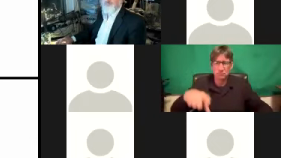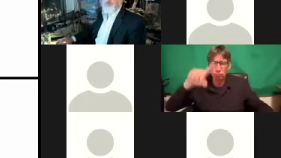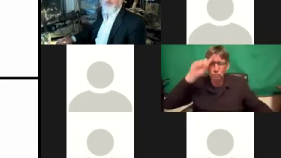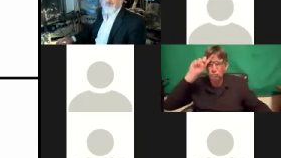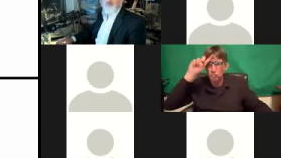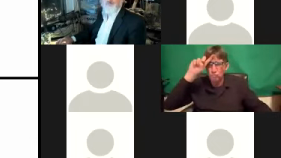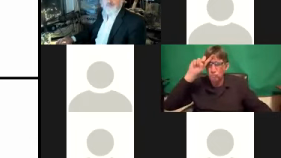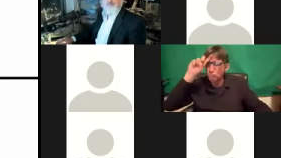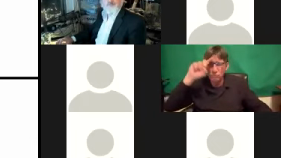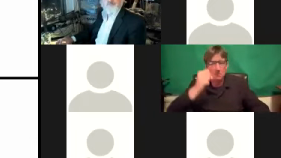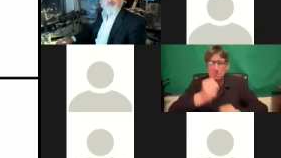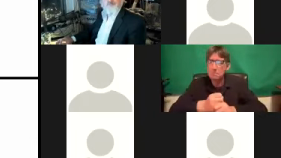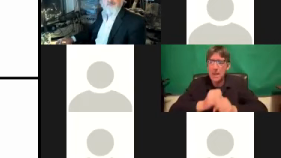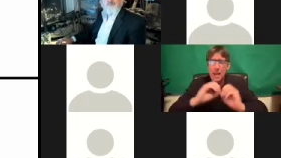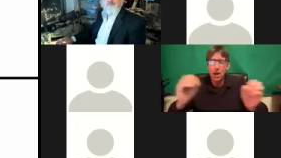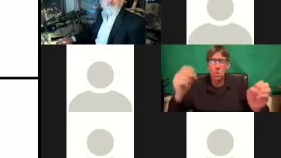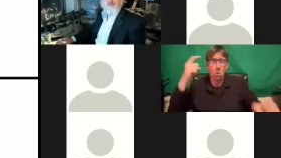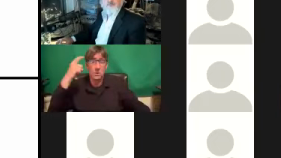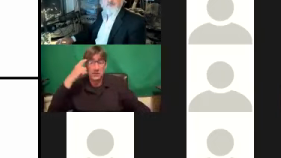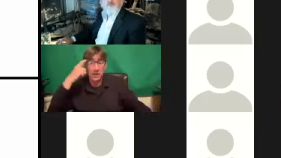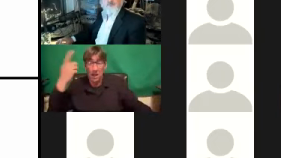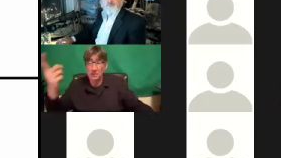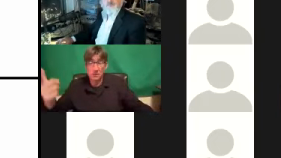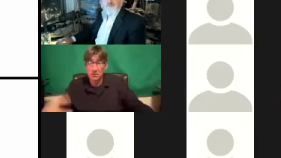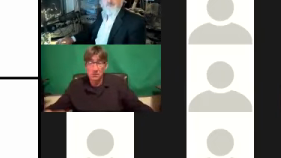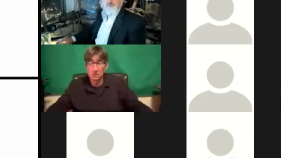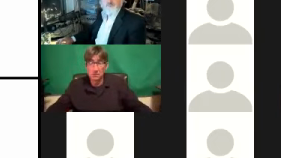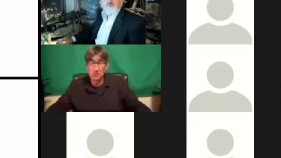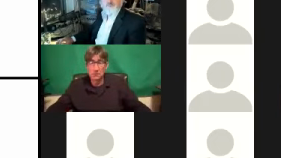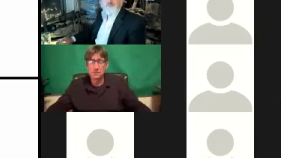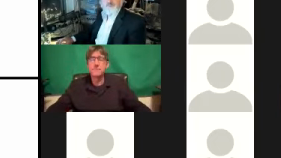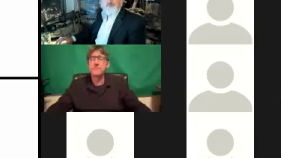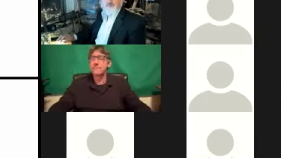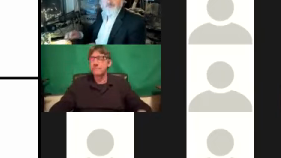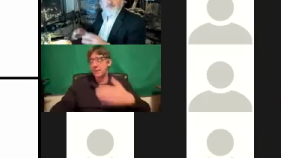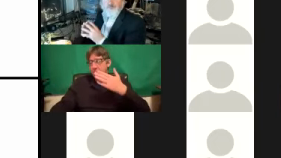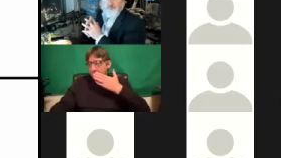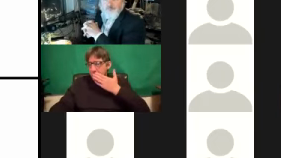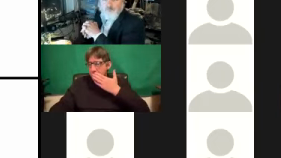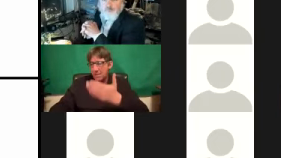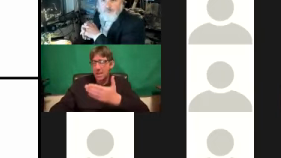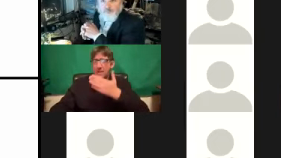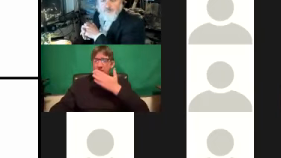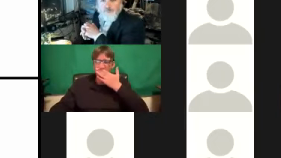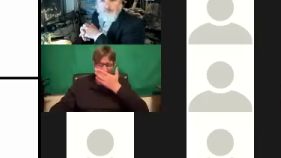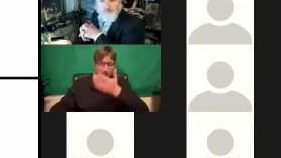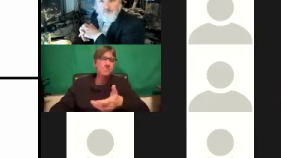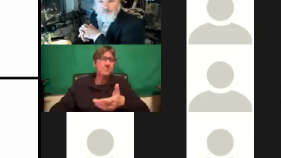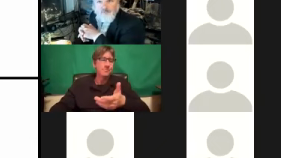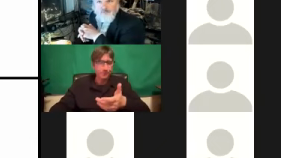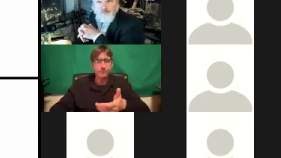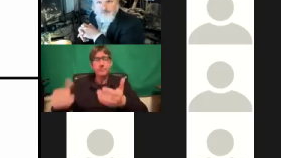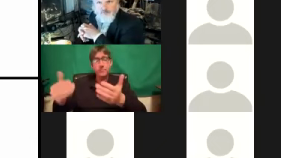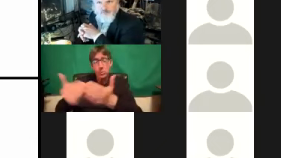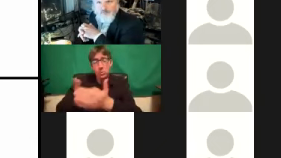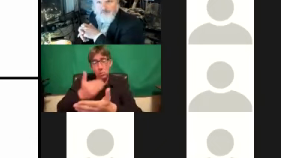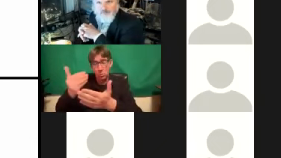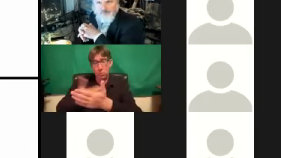Is really important point. Thank you for highlighting this. So we're talking about new commuter rail schedules that go into effect in